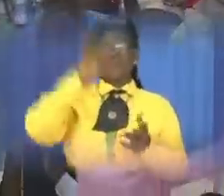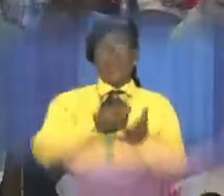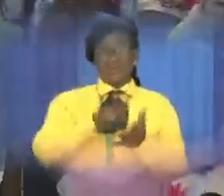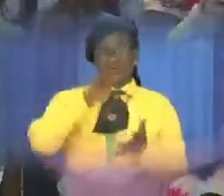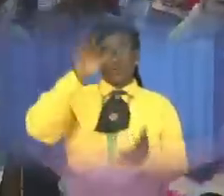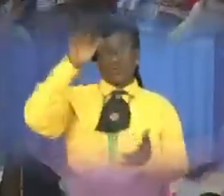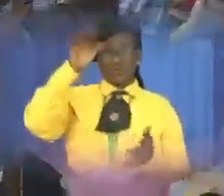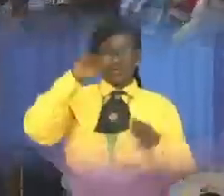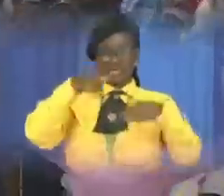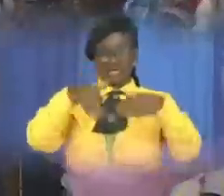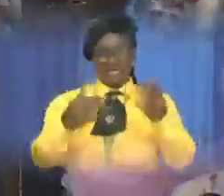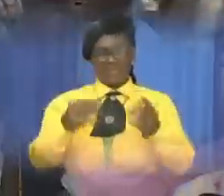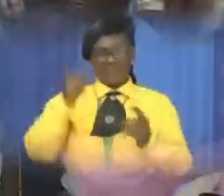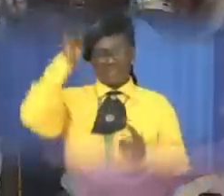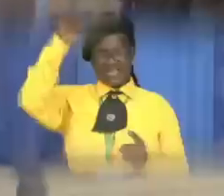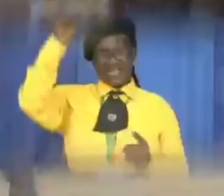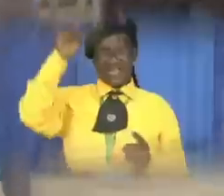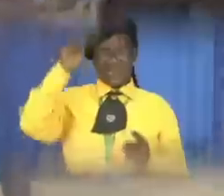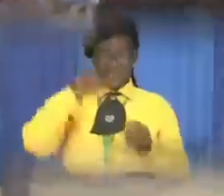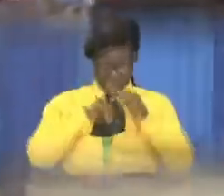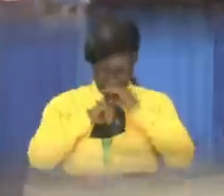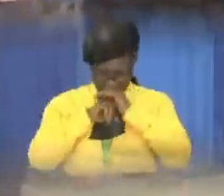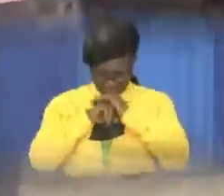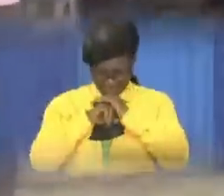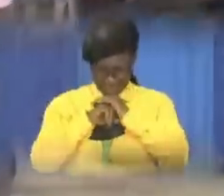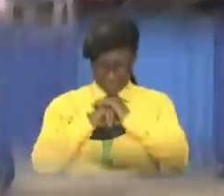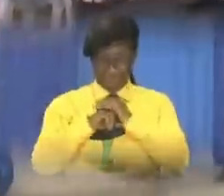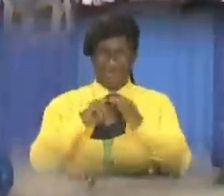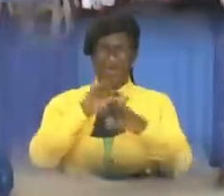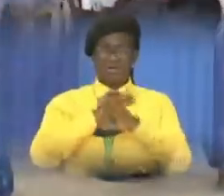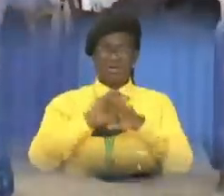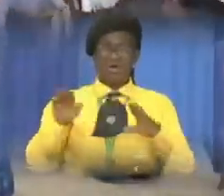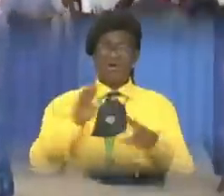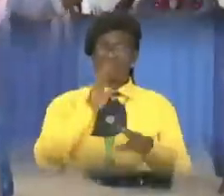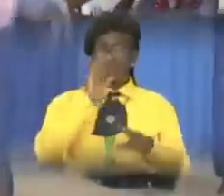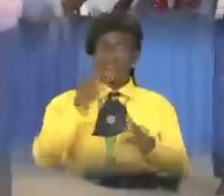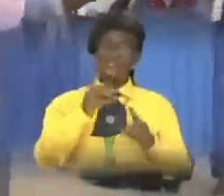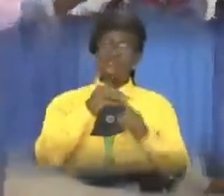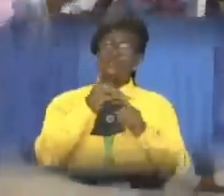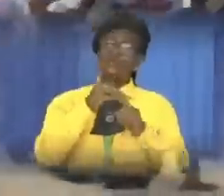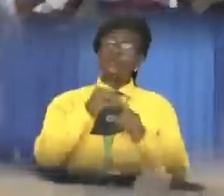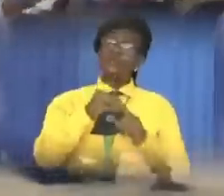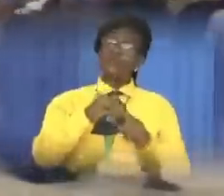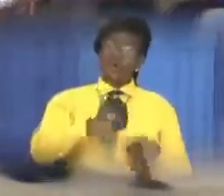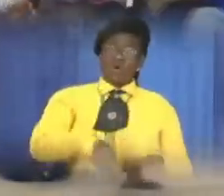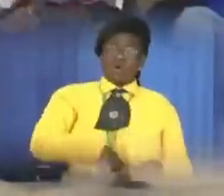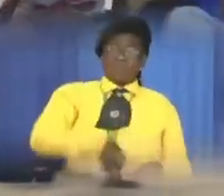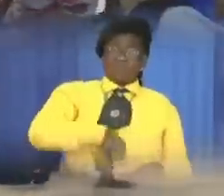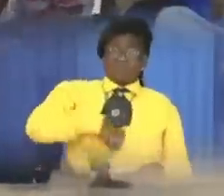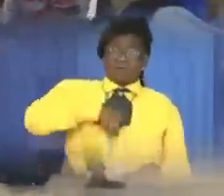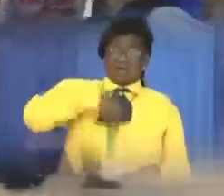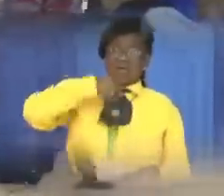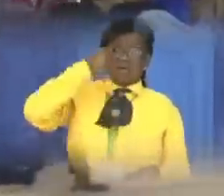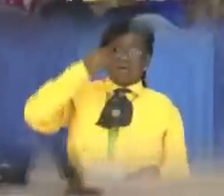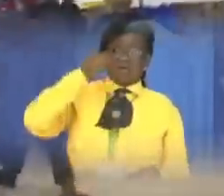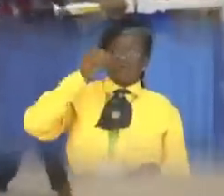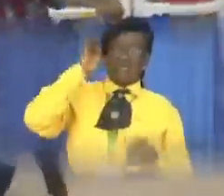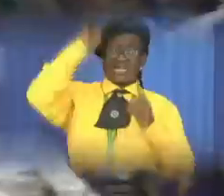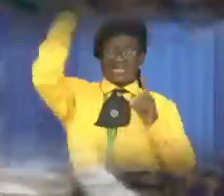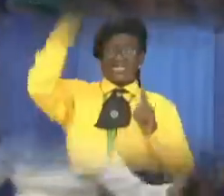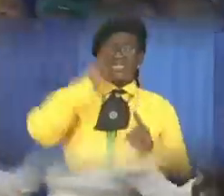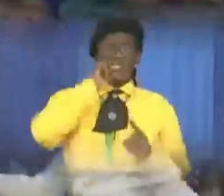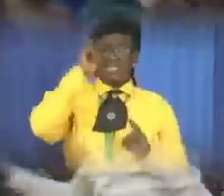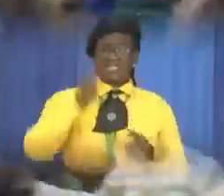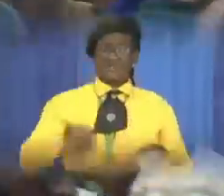Don't be too proud to praise the Almighty God. He's worthy. He's worthy. He's worthy to be